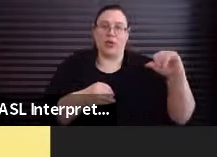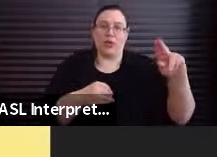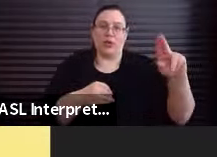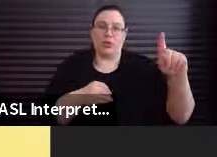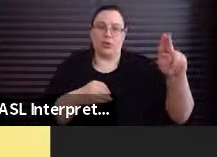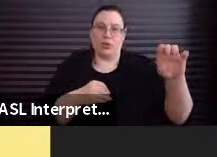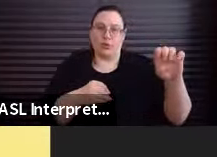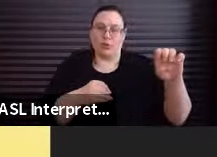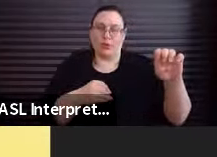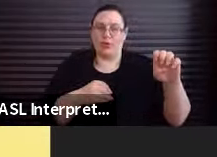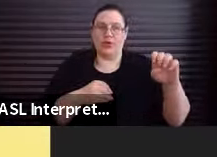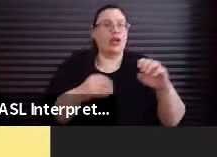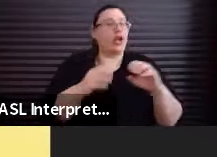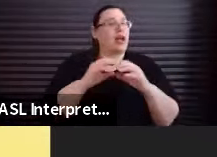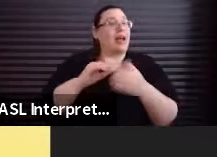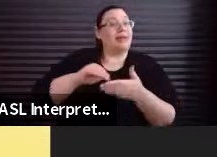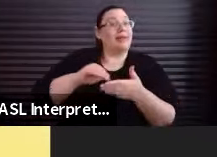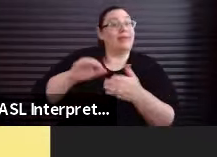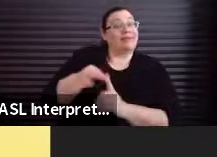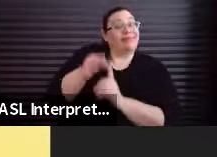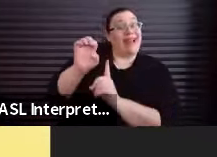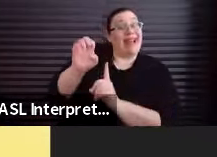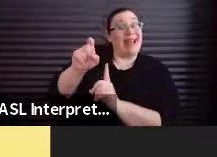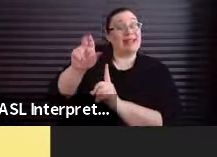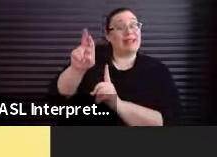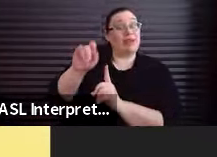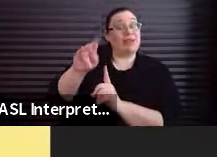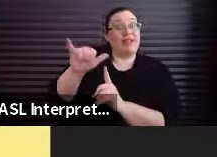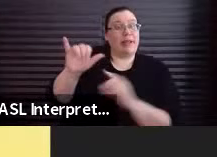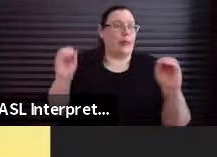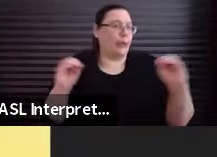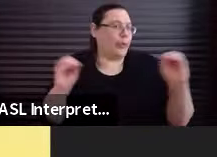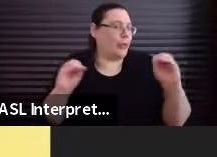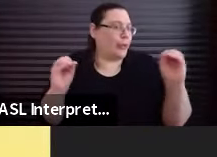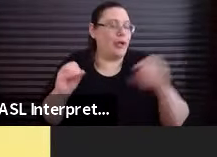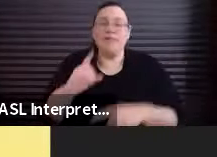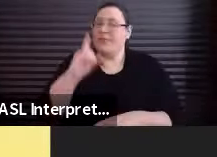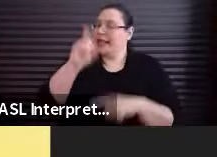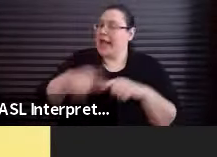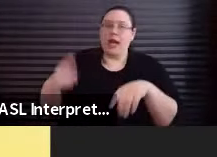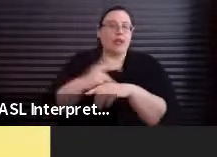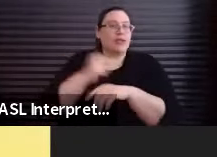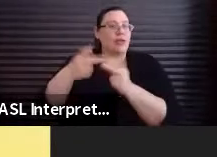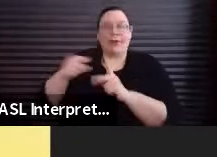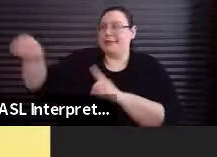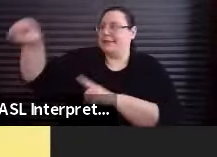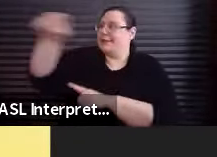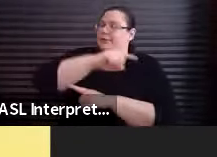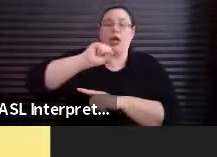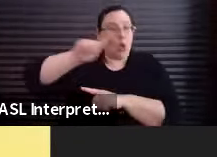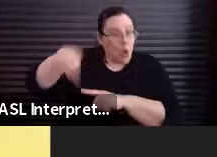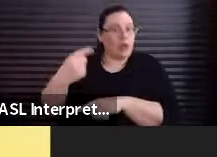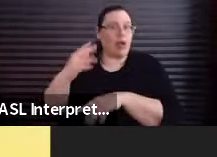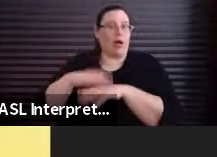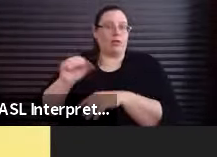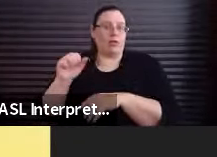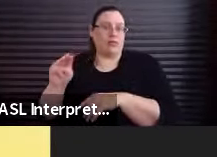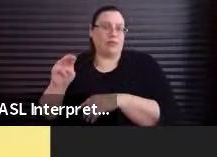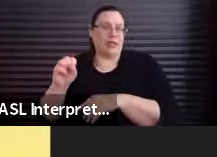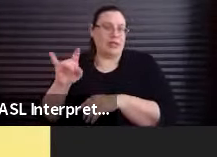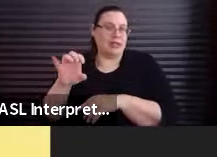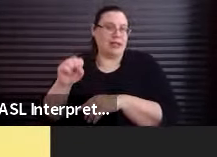is no exclusivity. They cannot be used anywhere else but social media sites. So they cannot put them